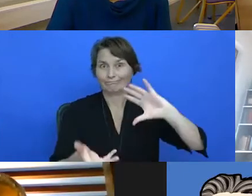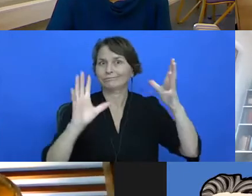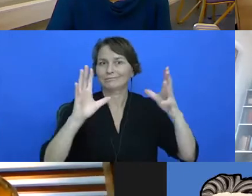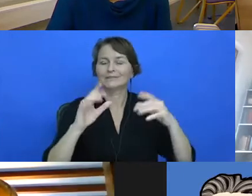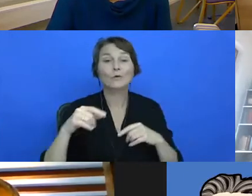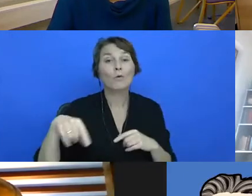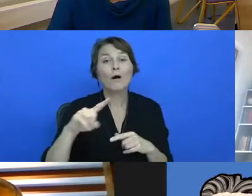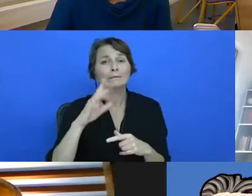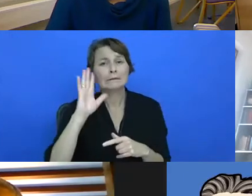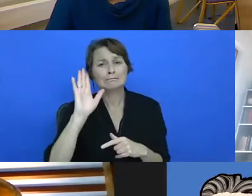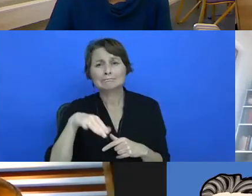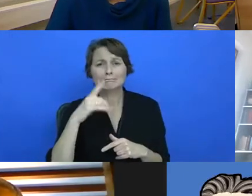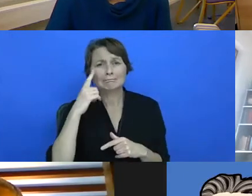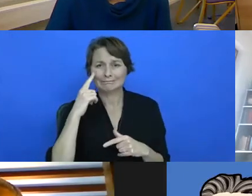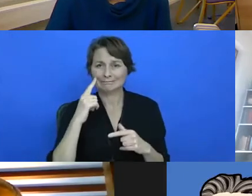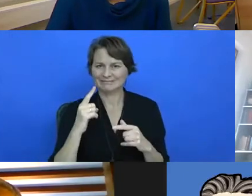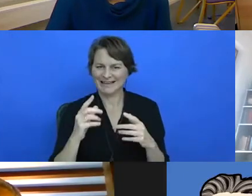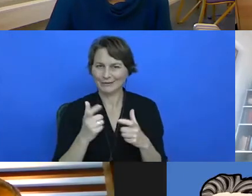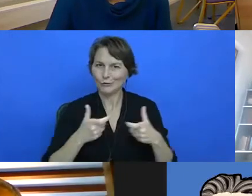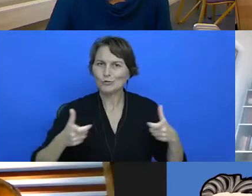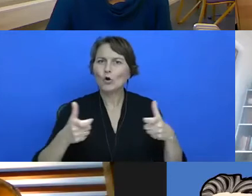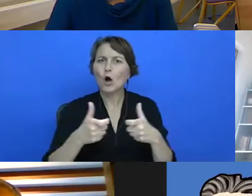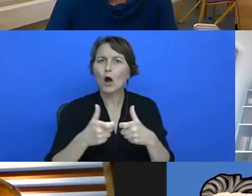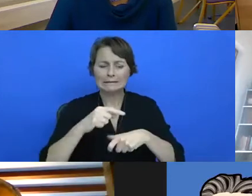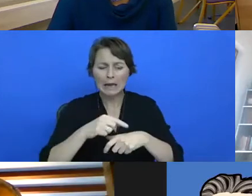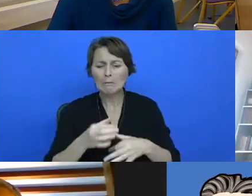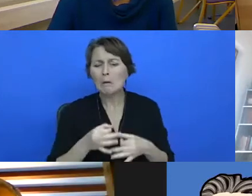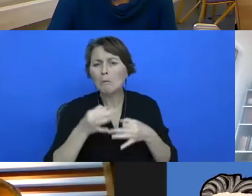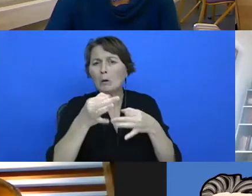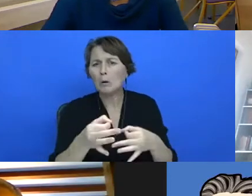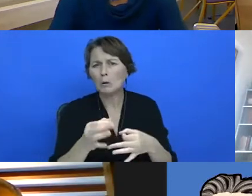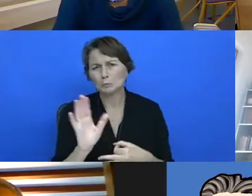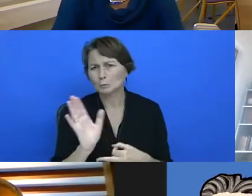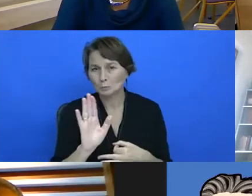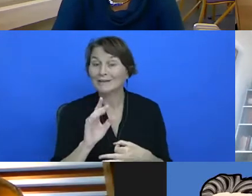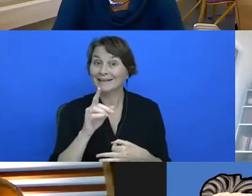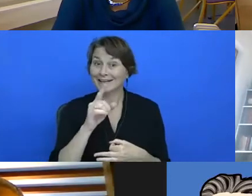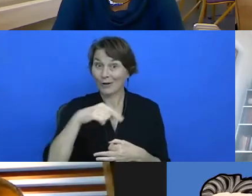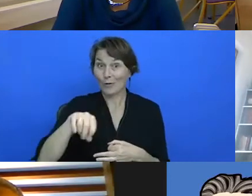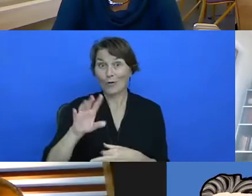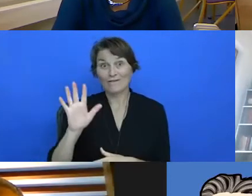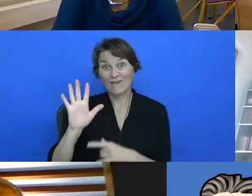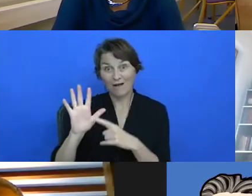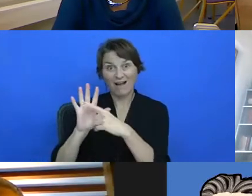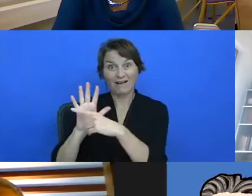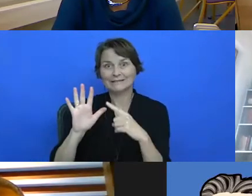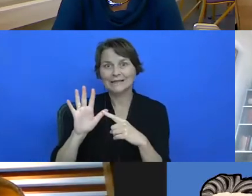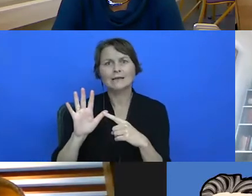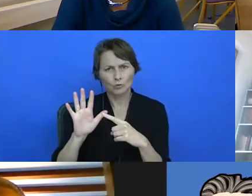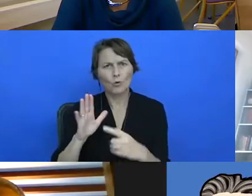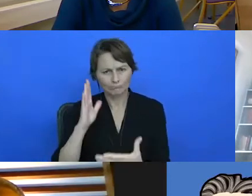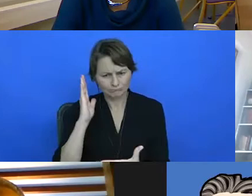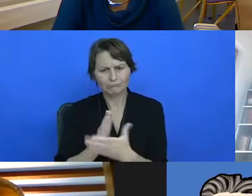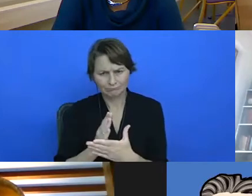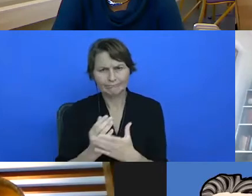these 5 brave people chose to make the transition from physical to digital conferences. And now we